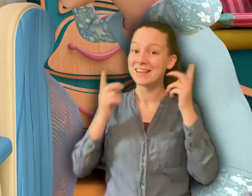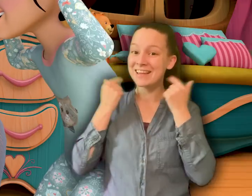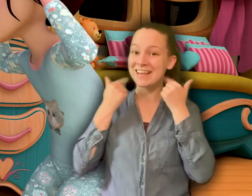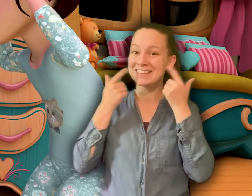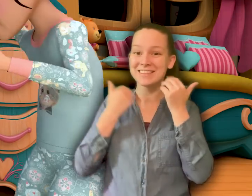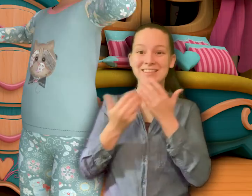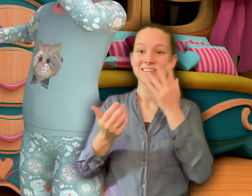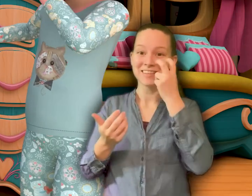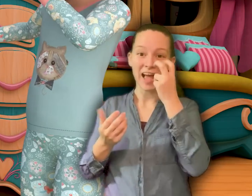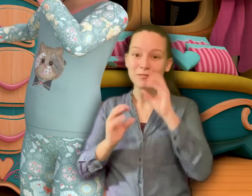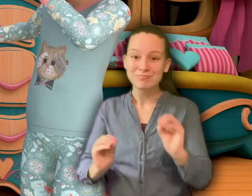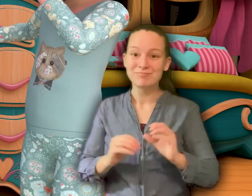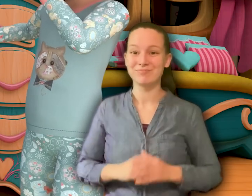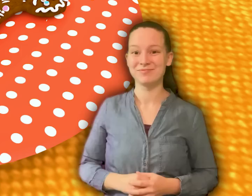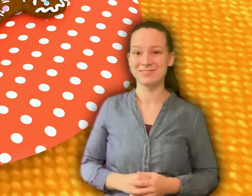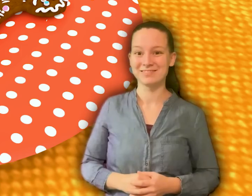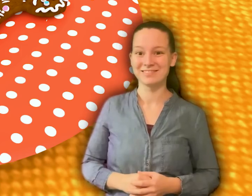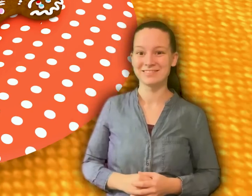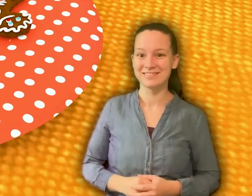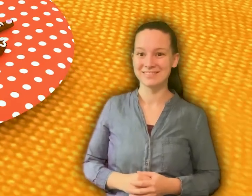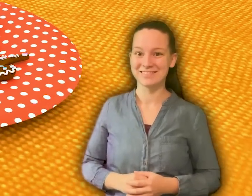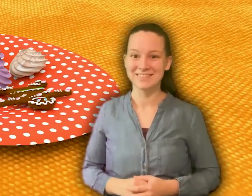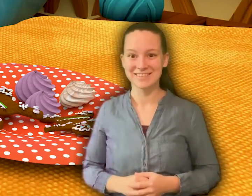out no worries and no